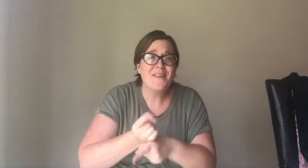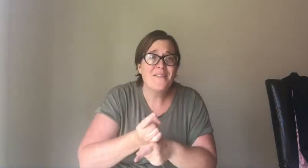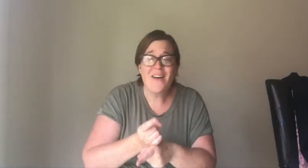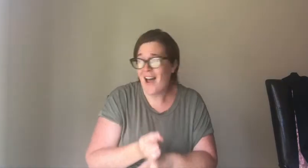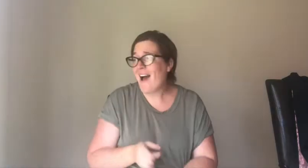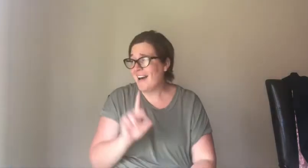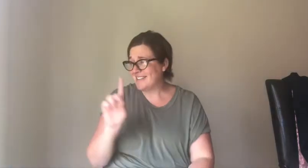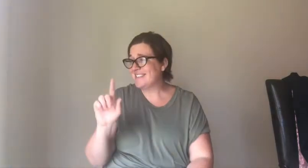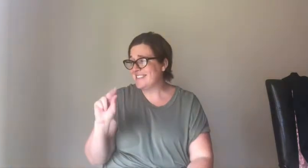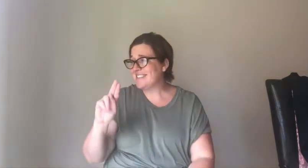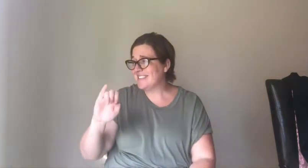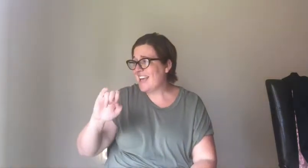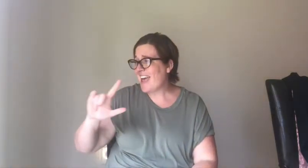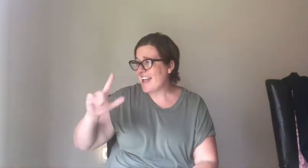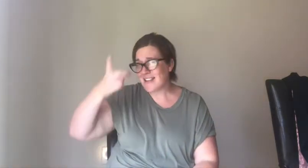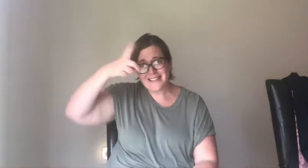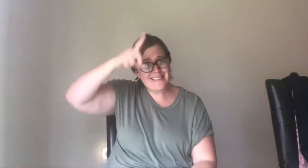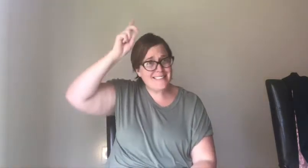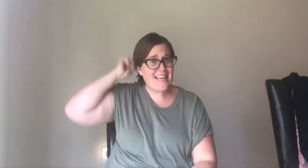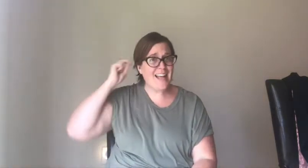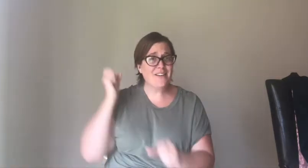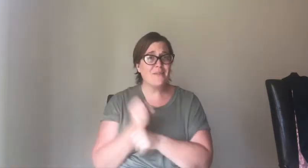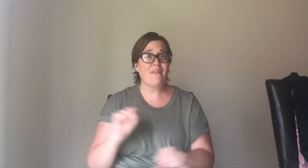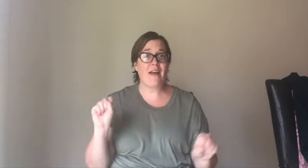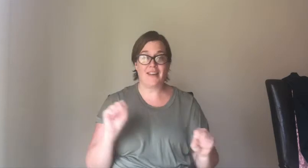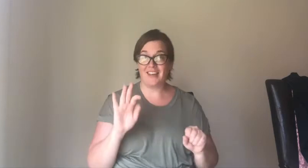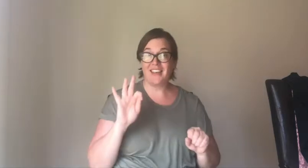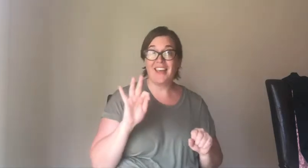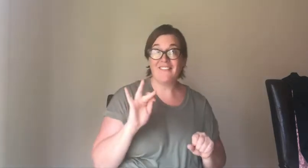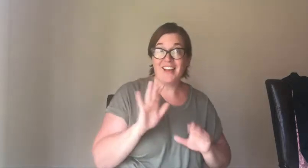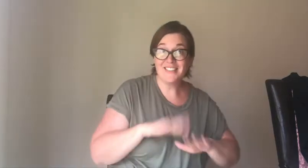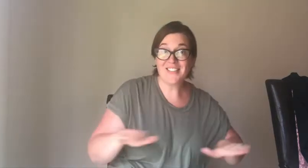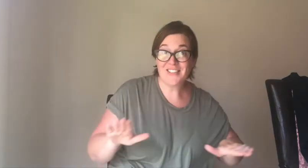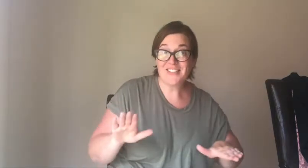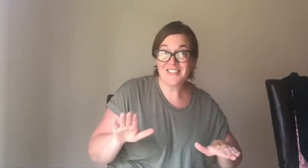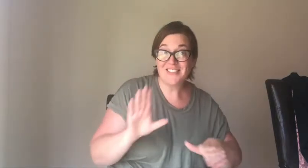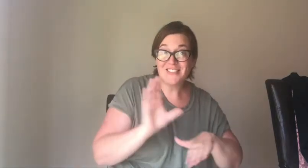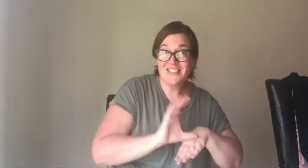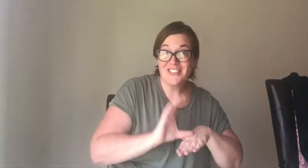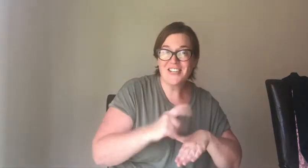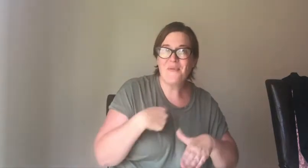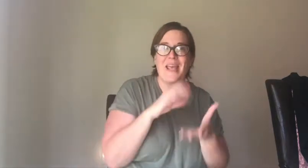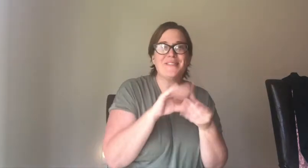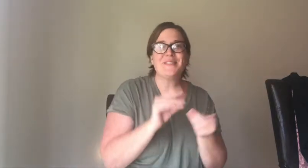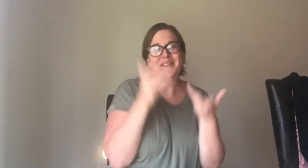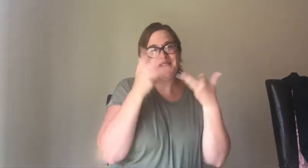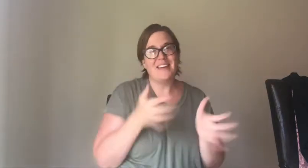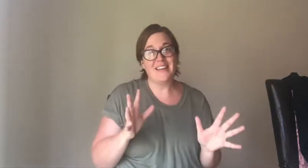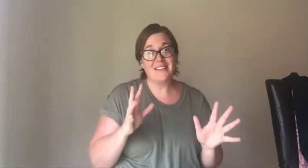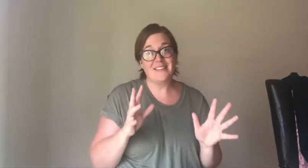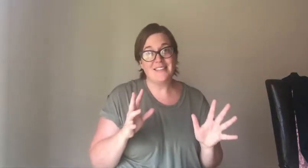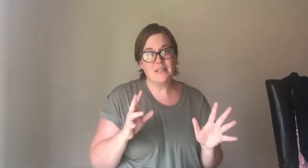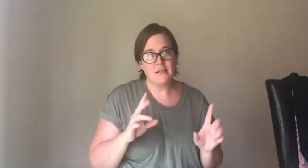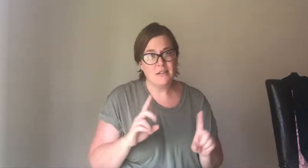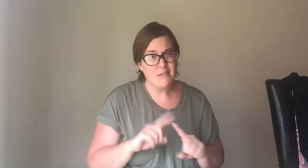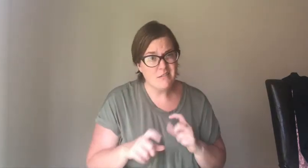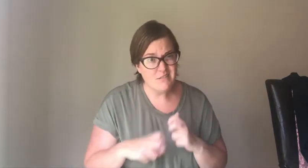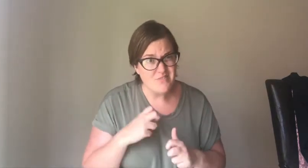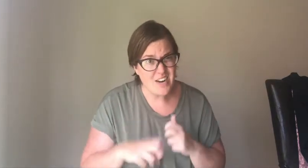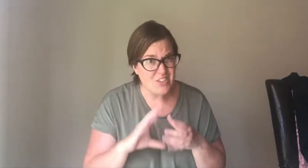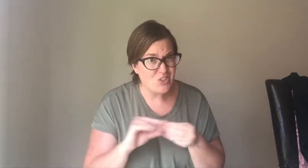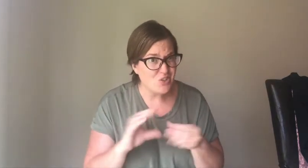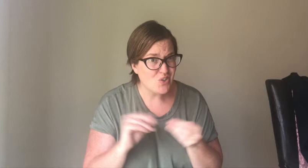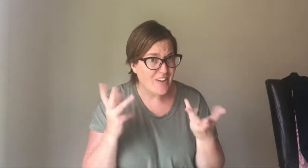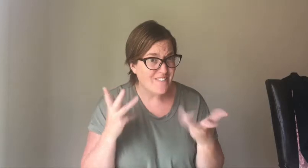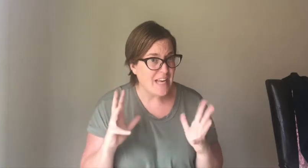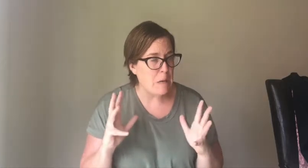wronged you. The king was overjoyed and ordered that Daniel be lifted from the den. Not a scratch was found on him, for he had trusted in his